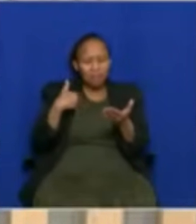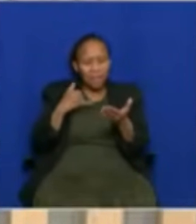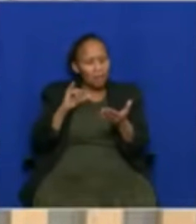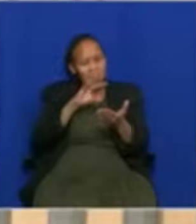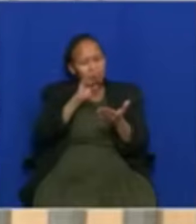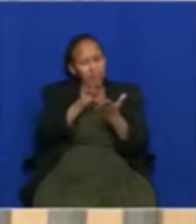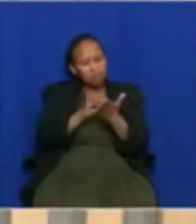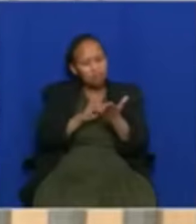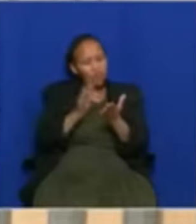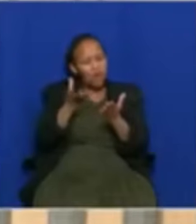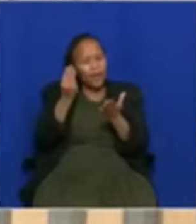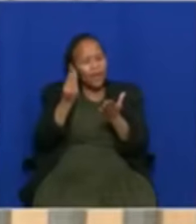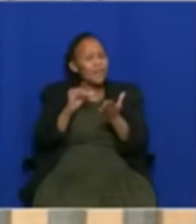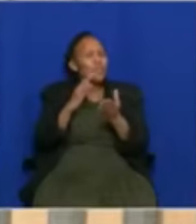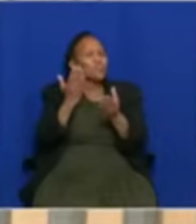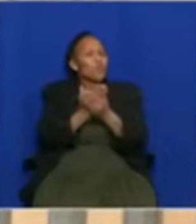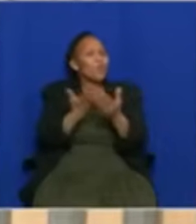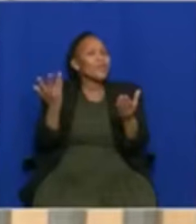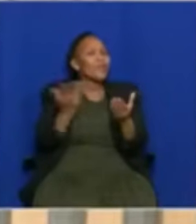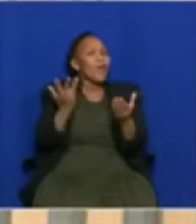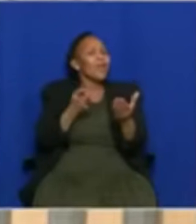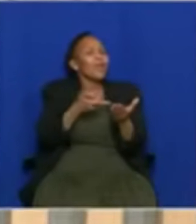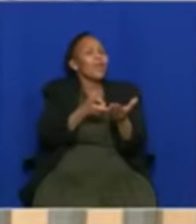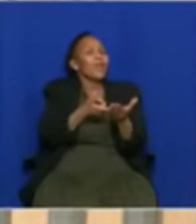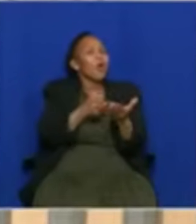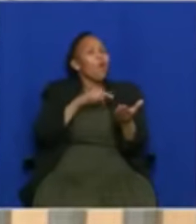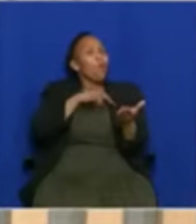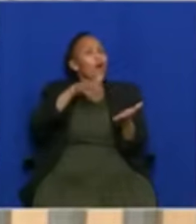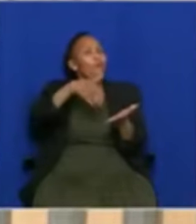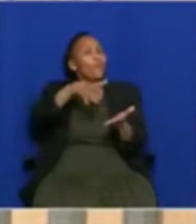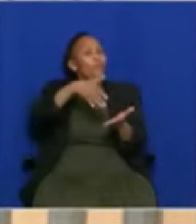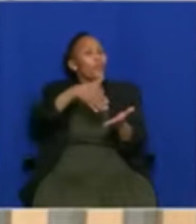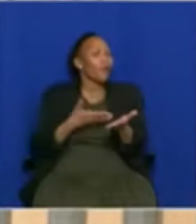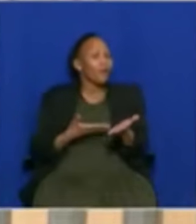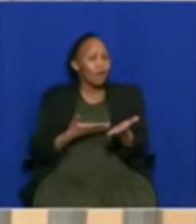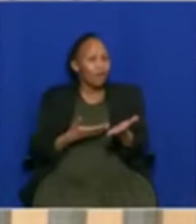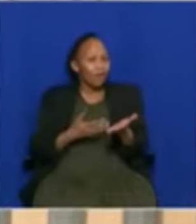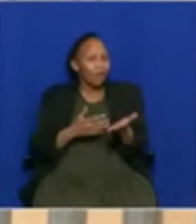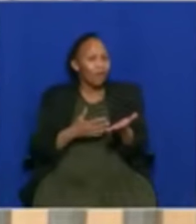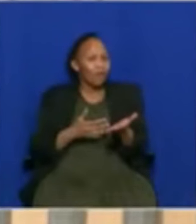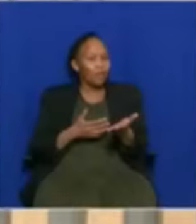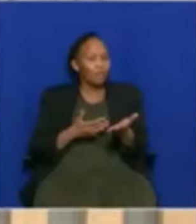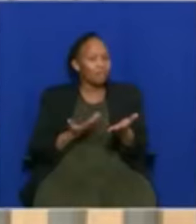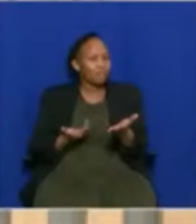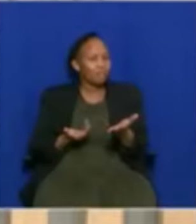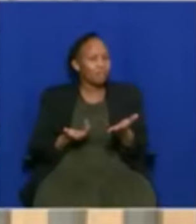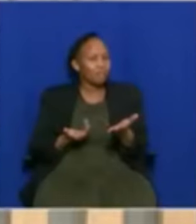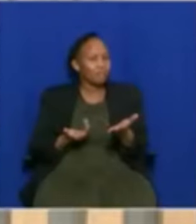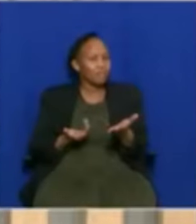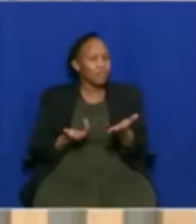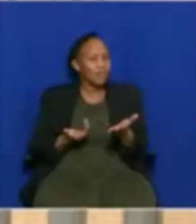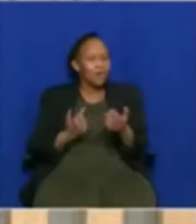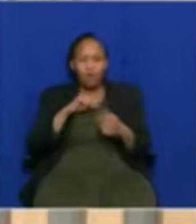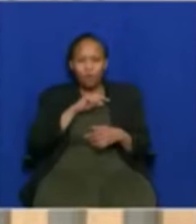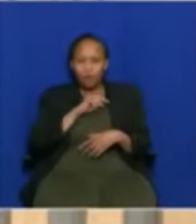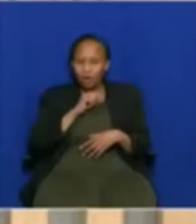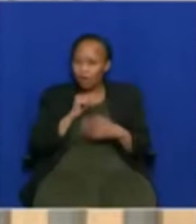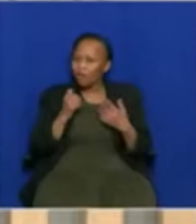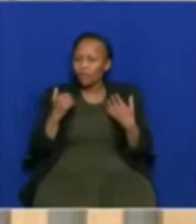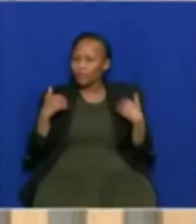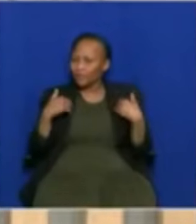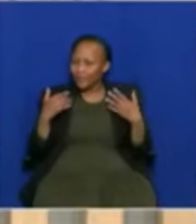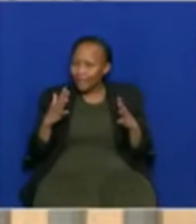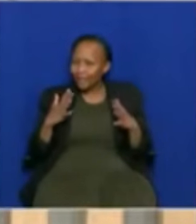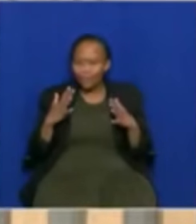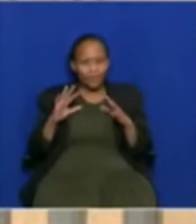Because it's not in the docket, unless it's one of those perhaps that, because we started off with an And- incomplete docket, something was missing.